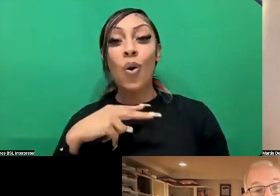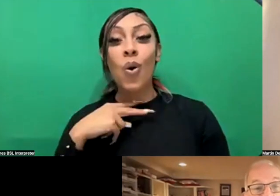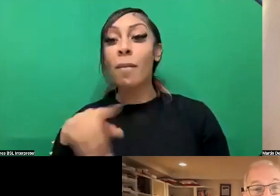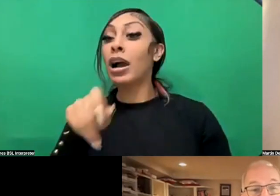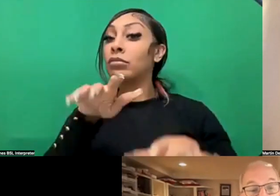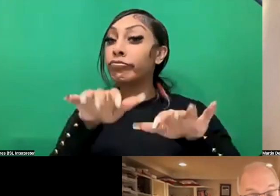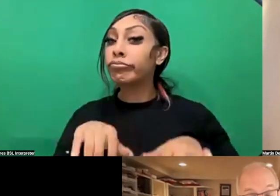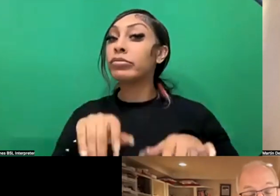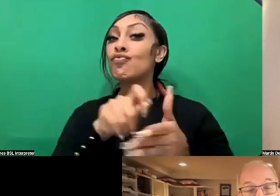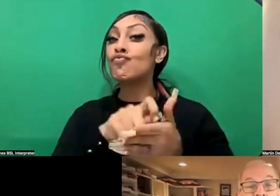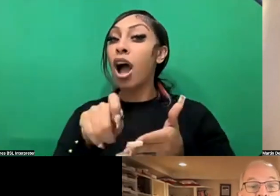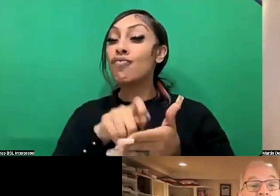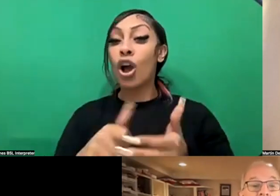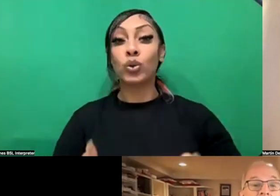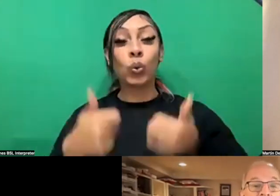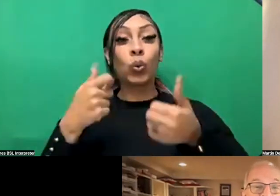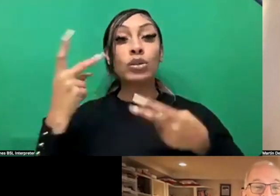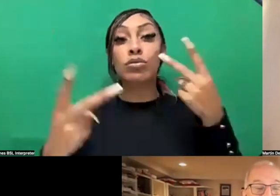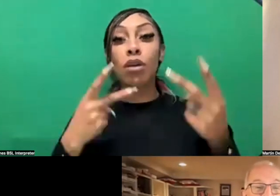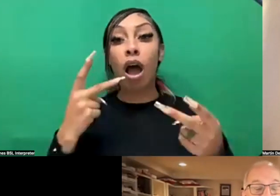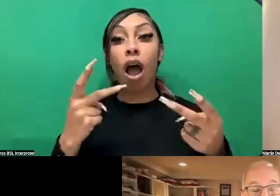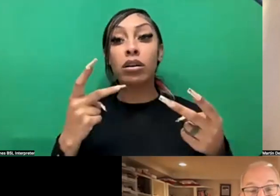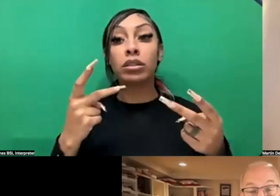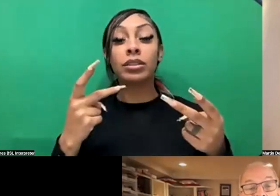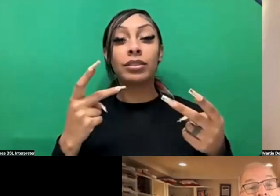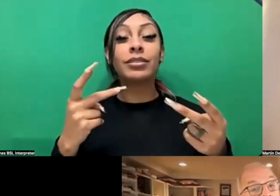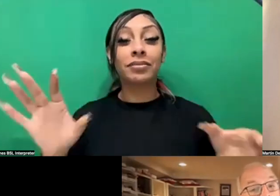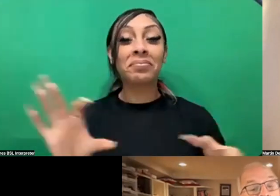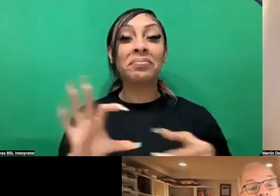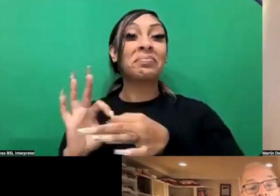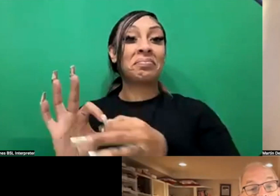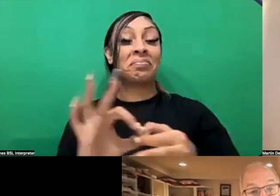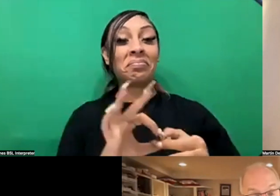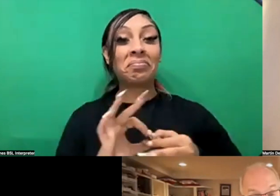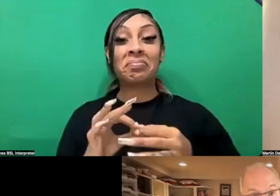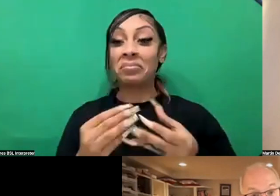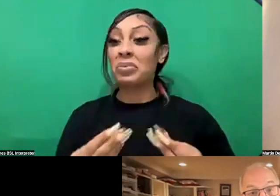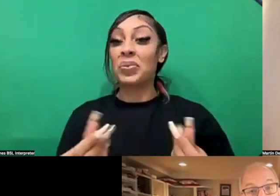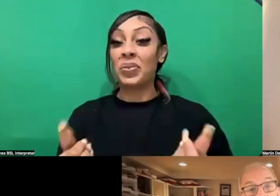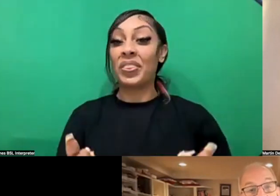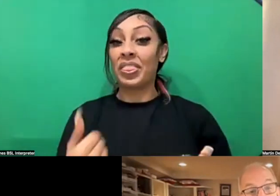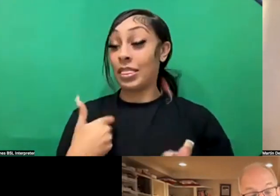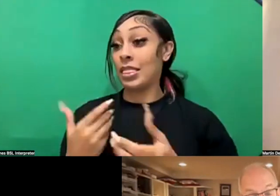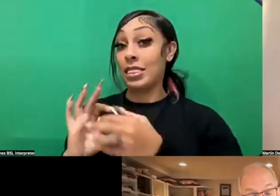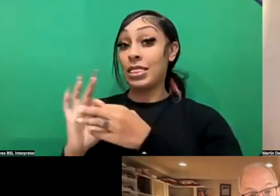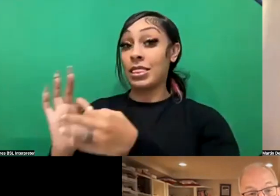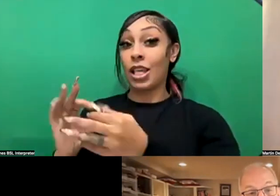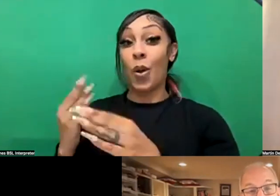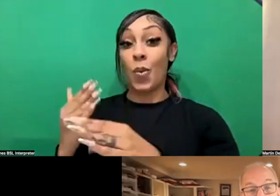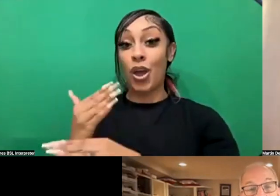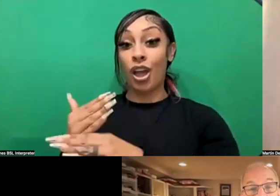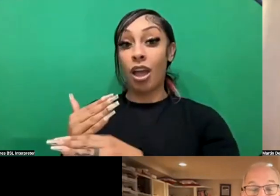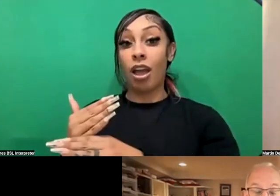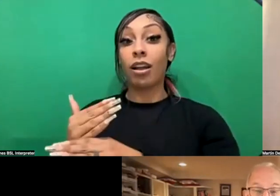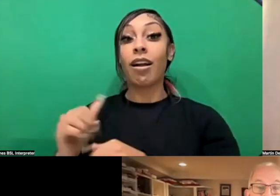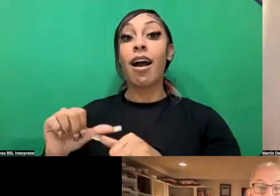songs and was a very good arranger. So he was popular. Anyway, I worked with him, but then after I stopped working with him,